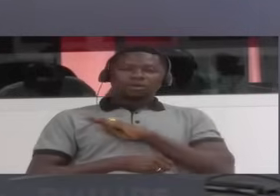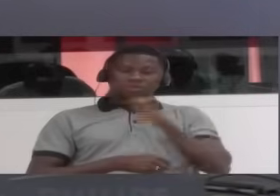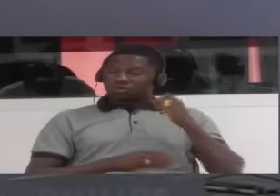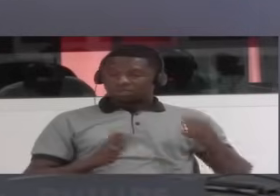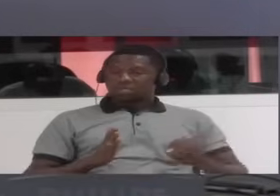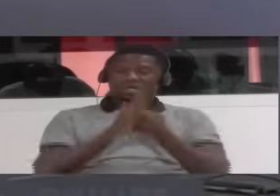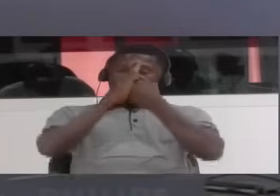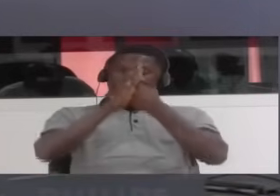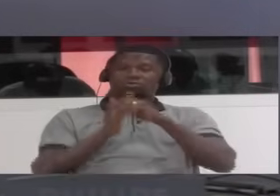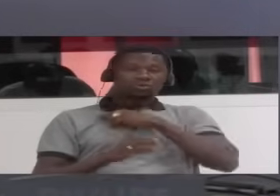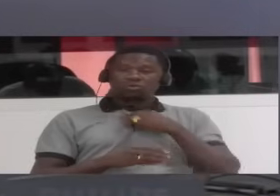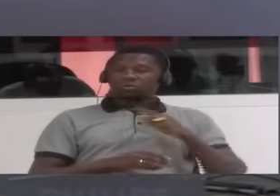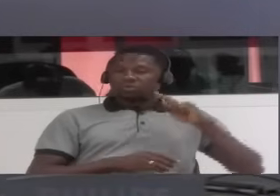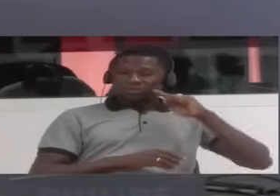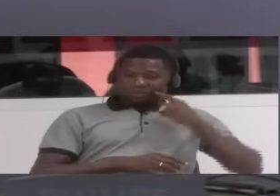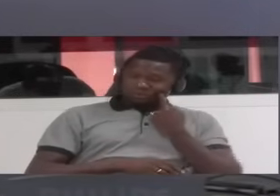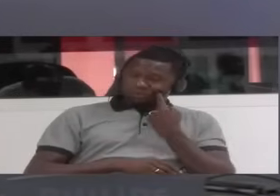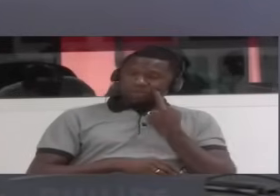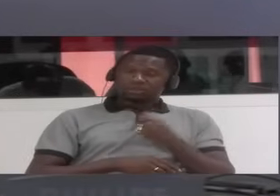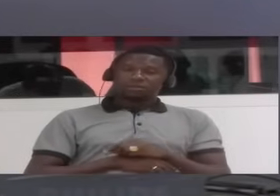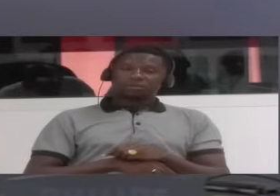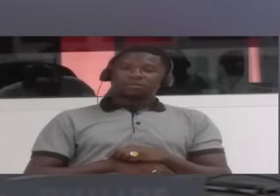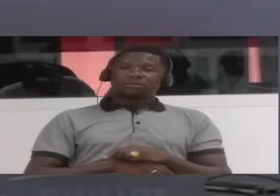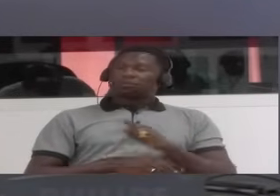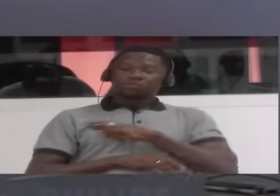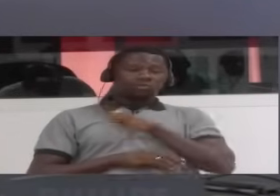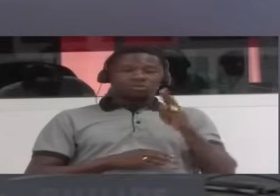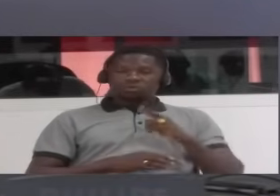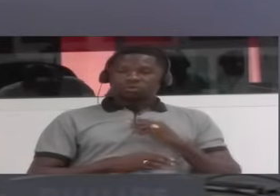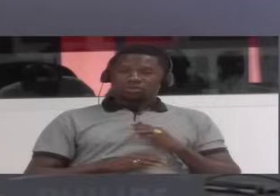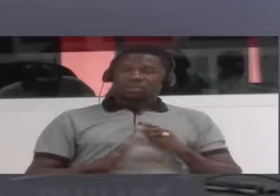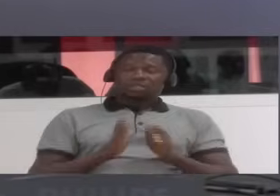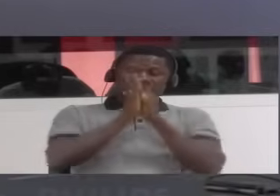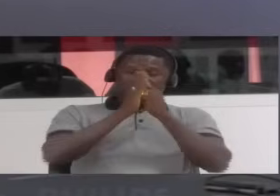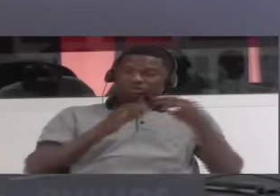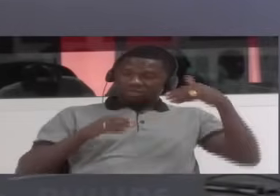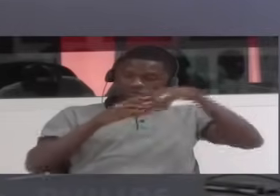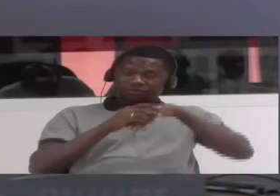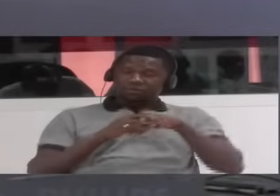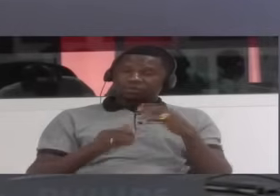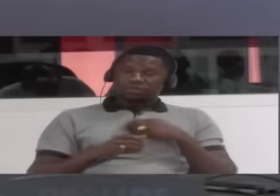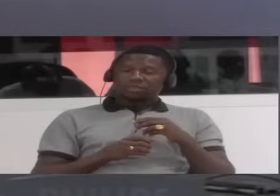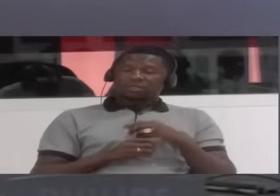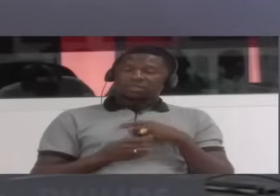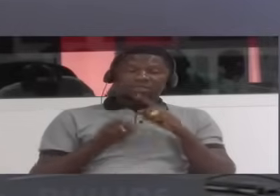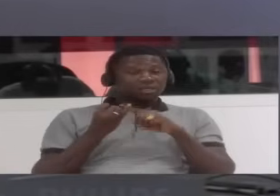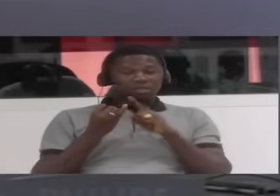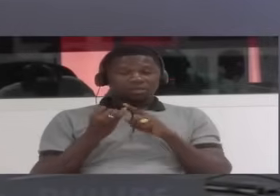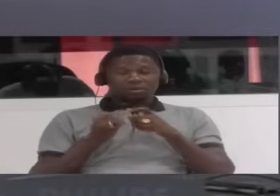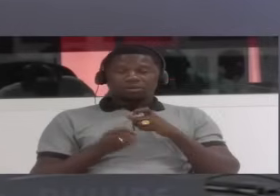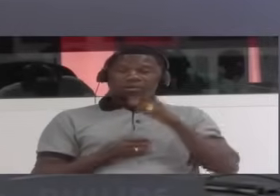attack, do not humiliate, do not attempt to interfere with either